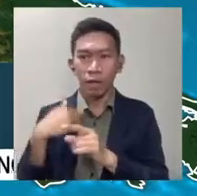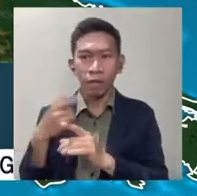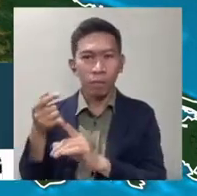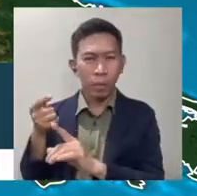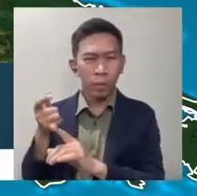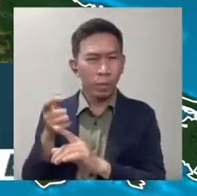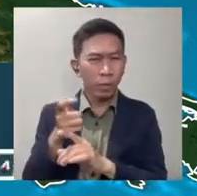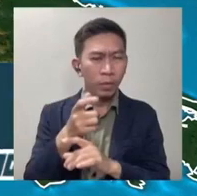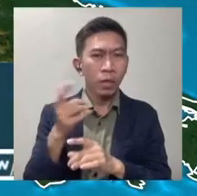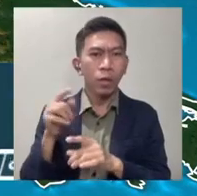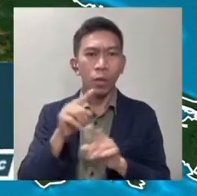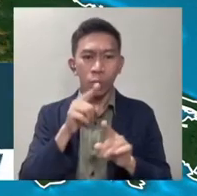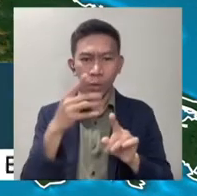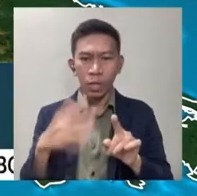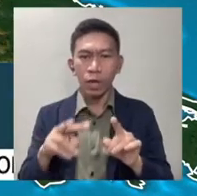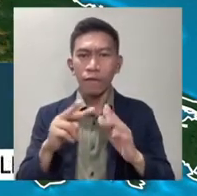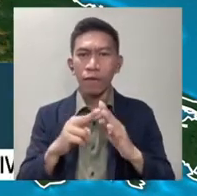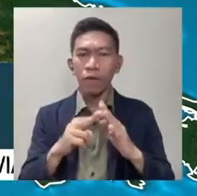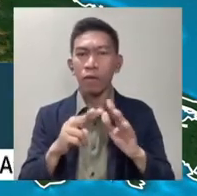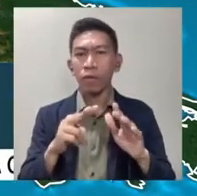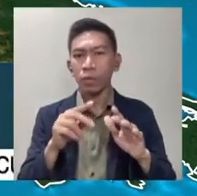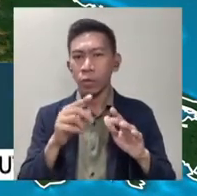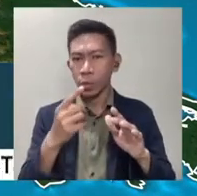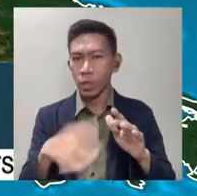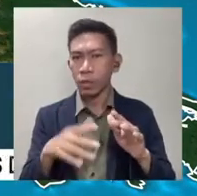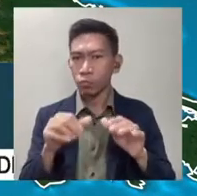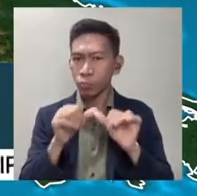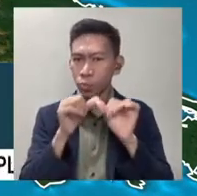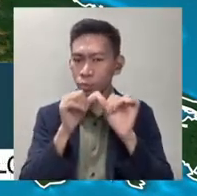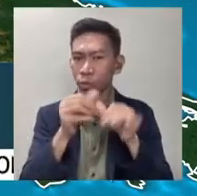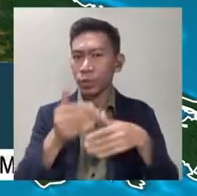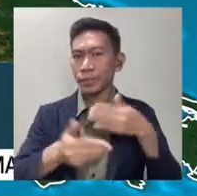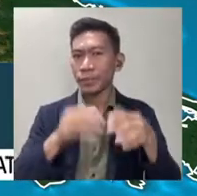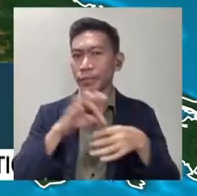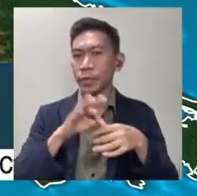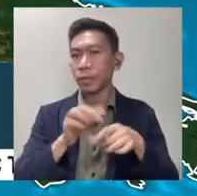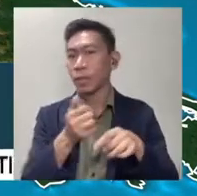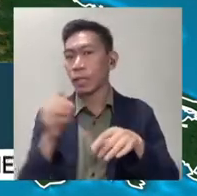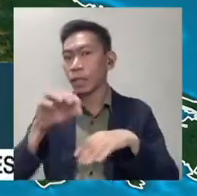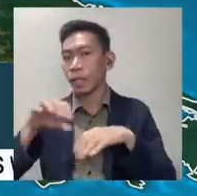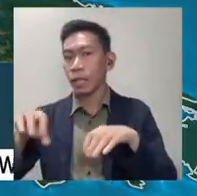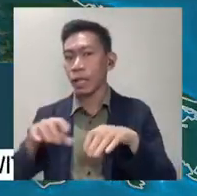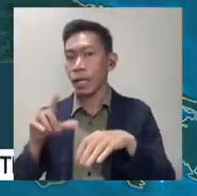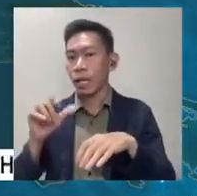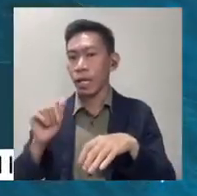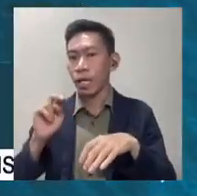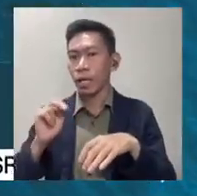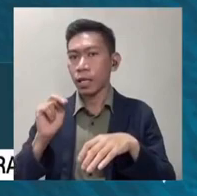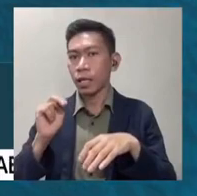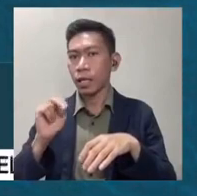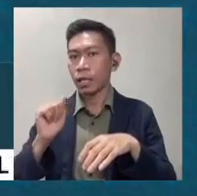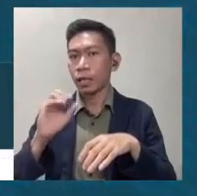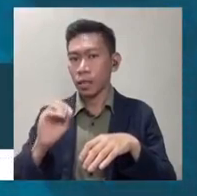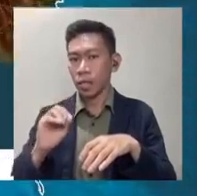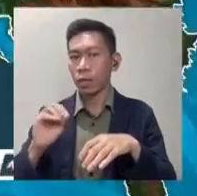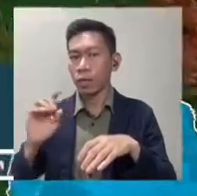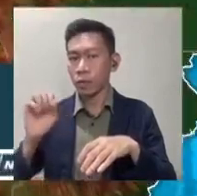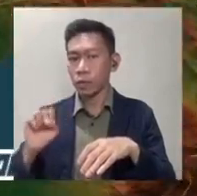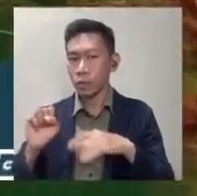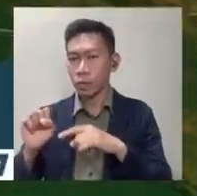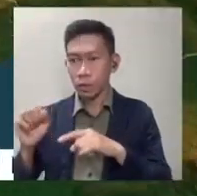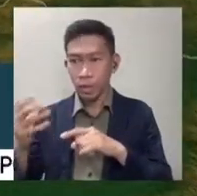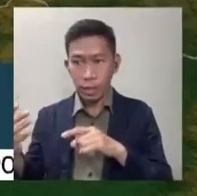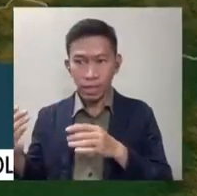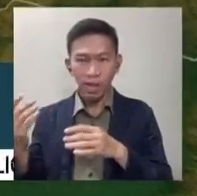the only remaining village where voting is still ongoing. As for Bayang Lanao del Sur, where voting was also delayed in 5 villages due